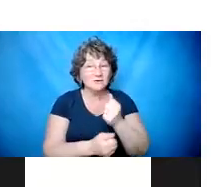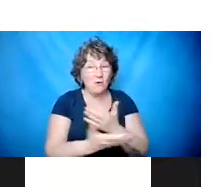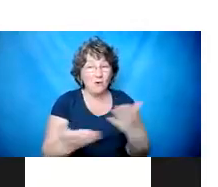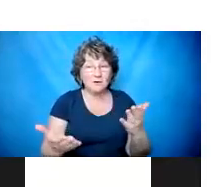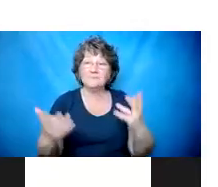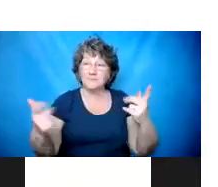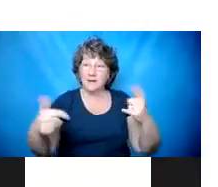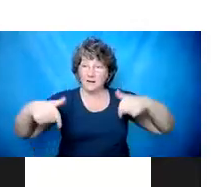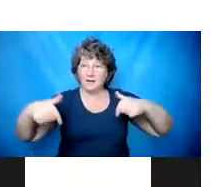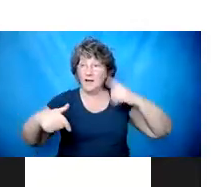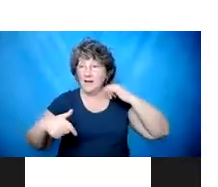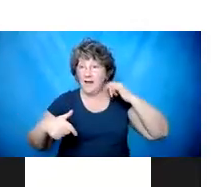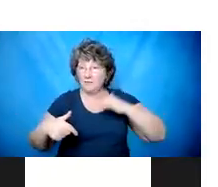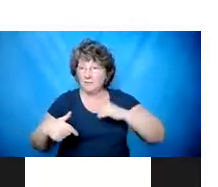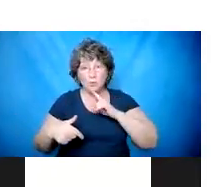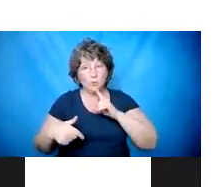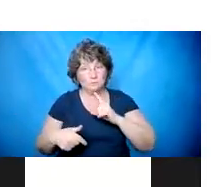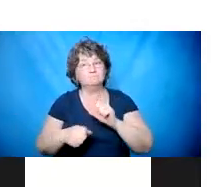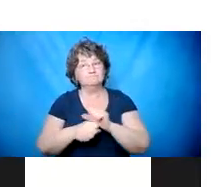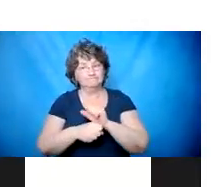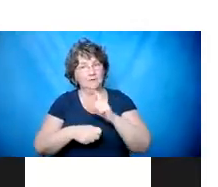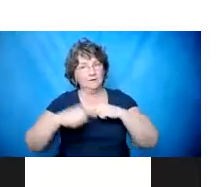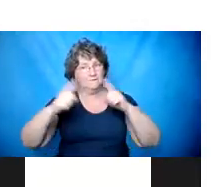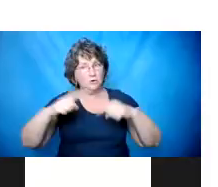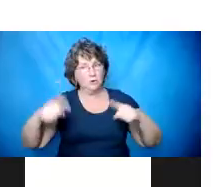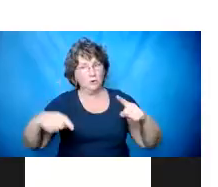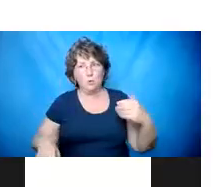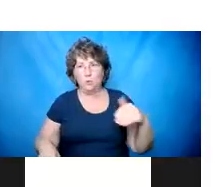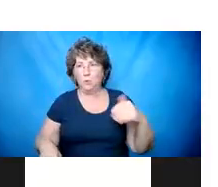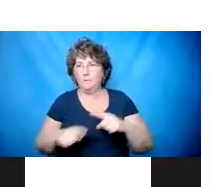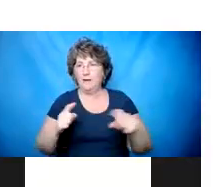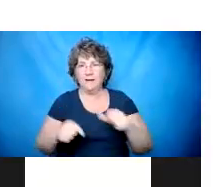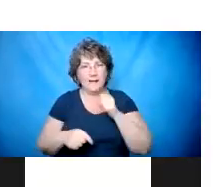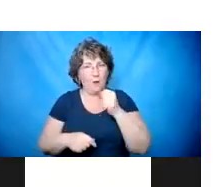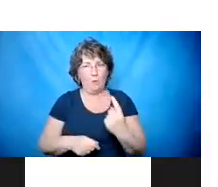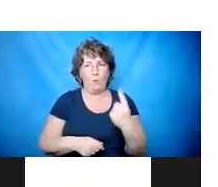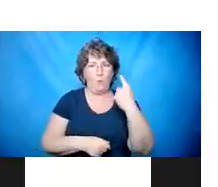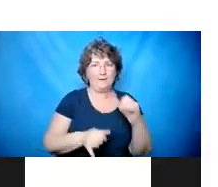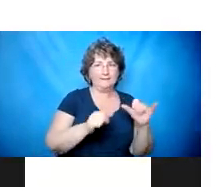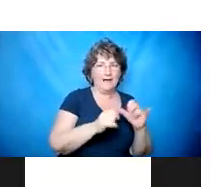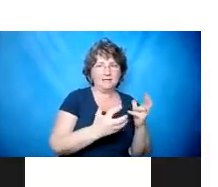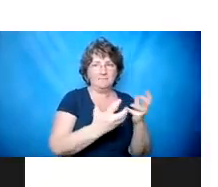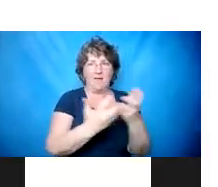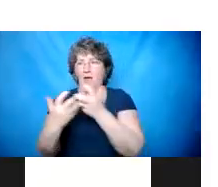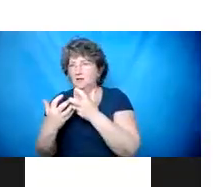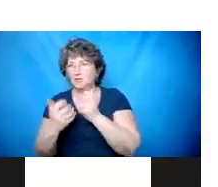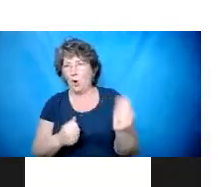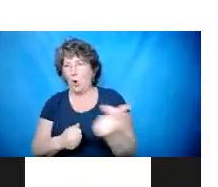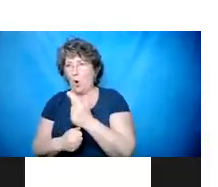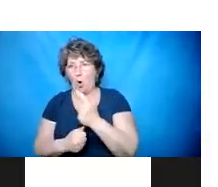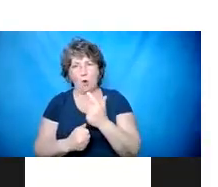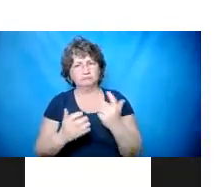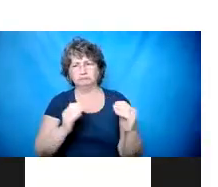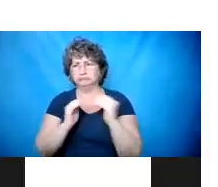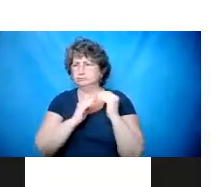California is indeed a very diverse, but is not a one size fits all, even when we provide our services. We are the same, but